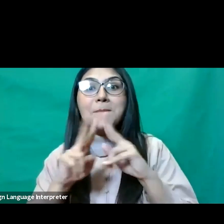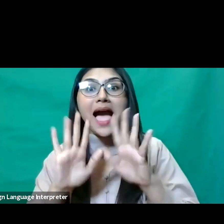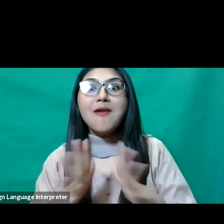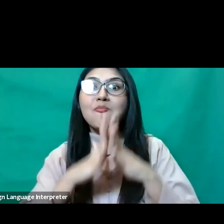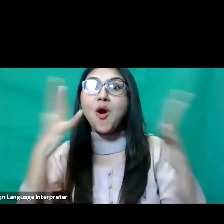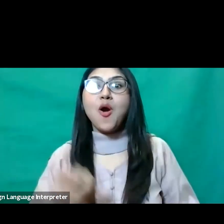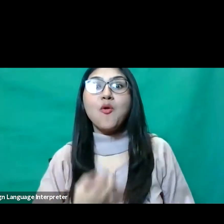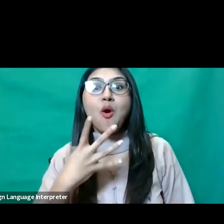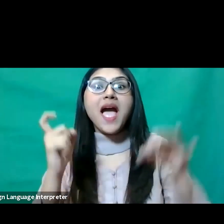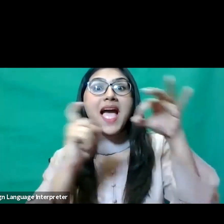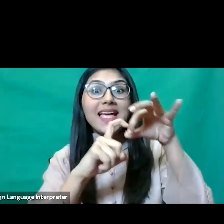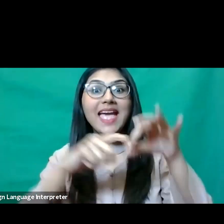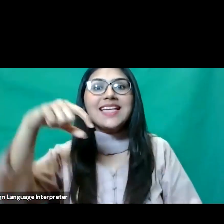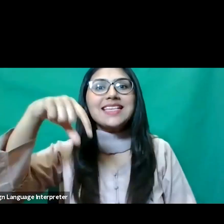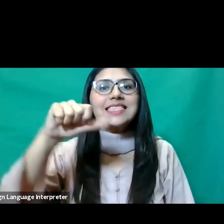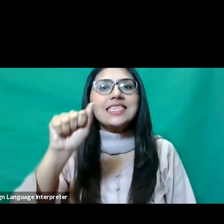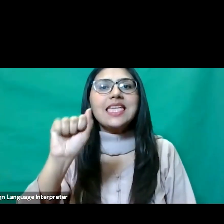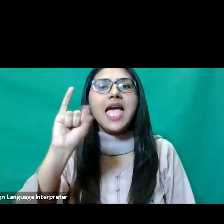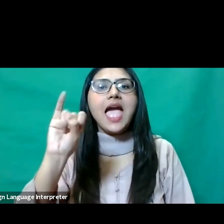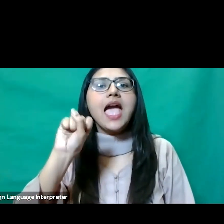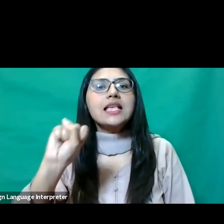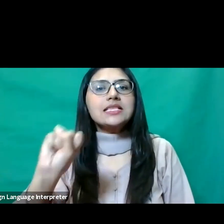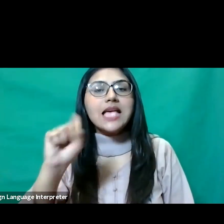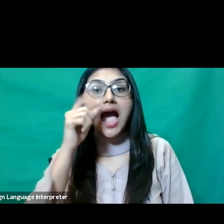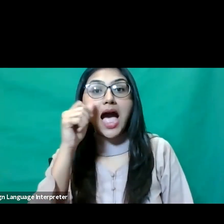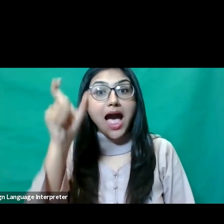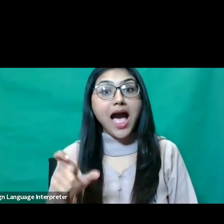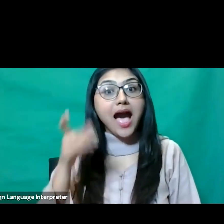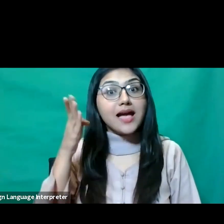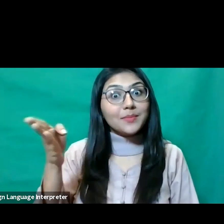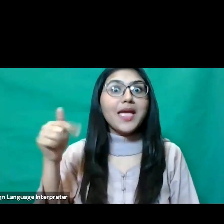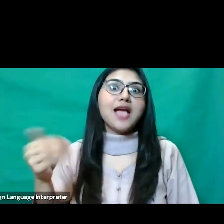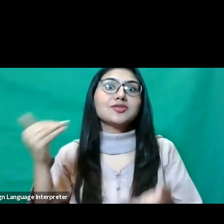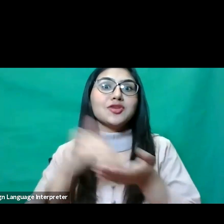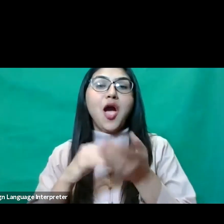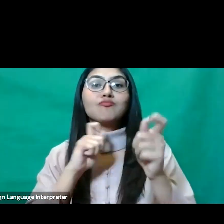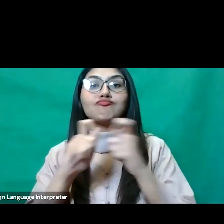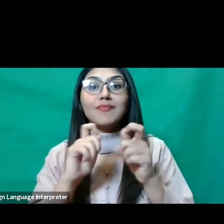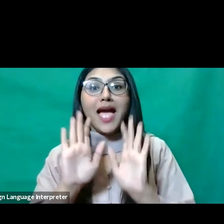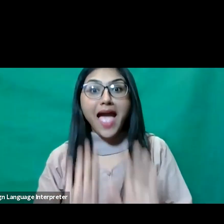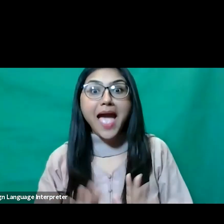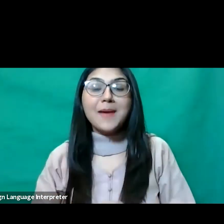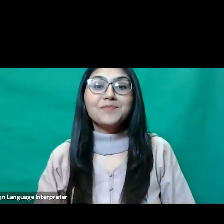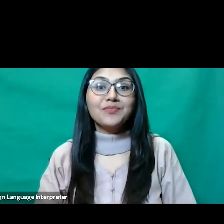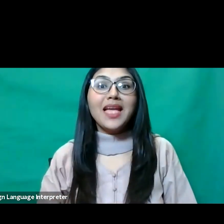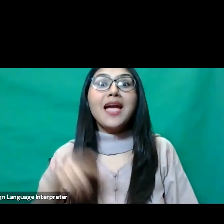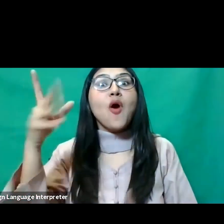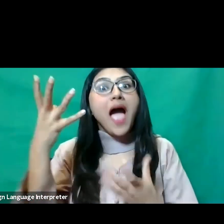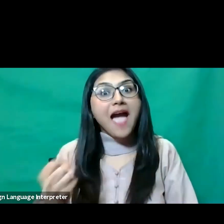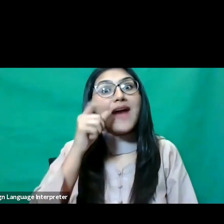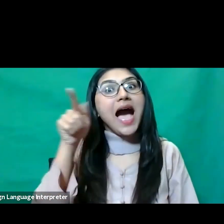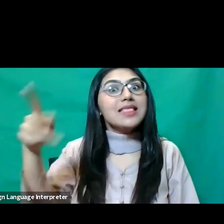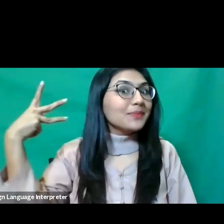him on in a moment. I want to introduce you to him. He's also got a cochlear implant and